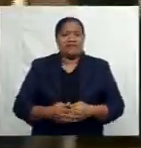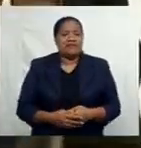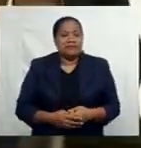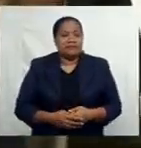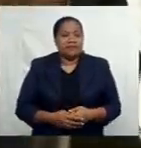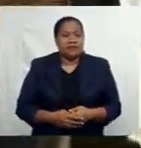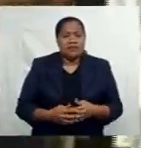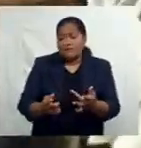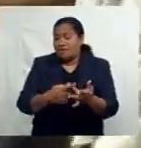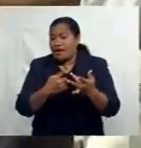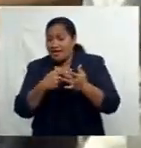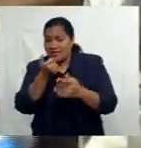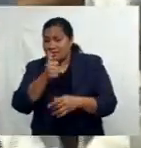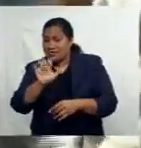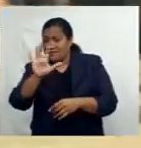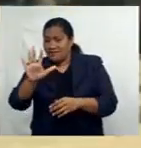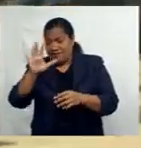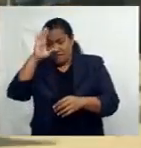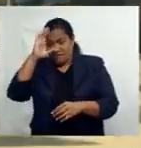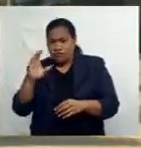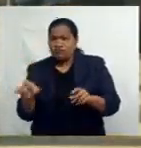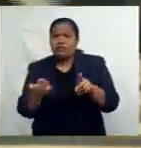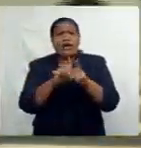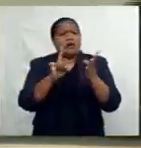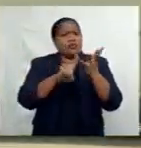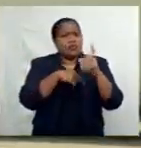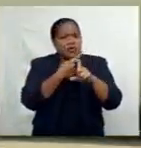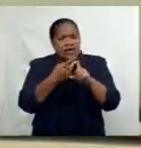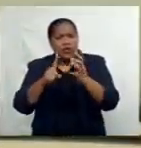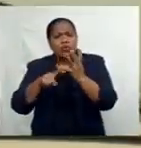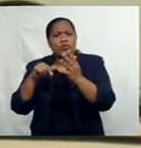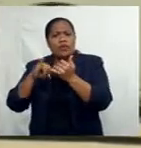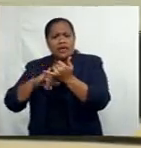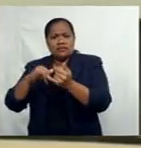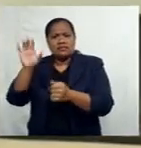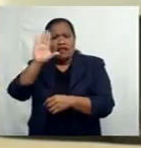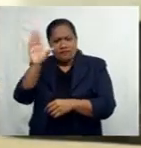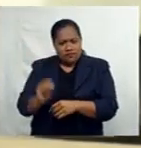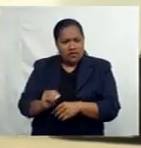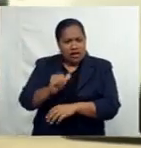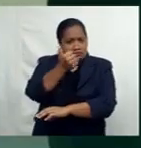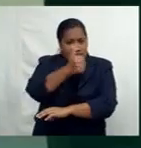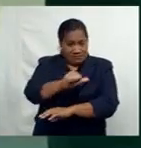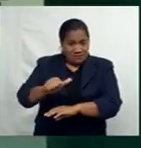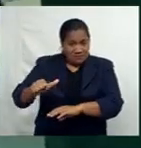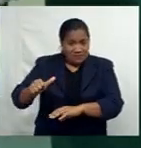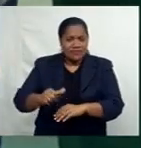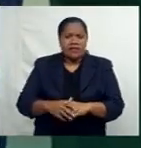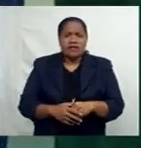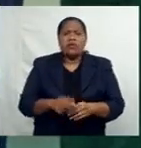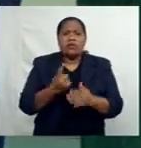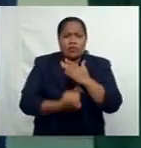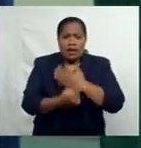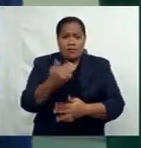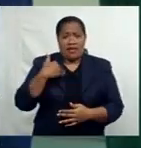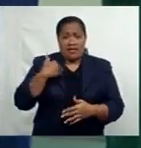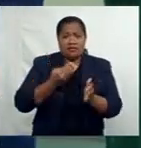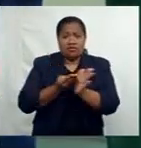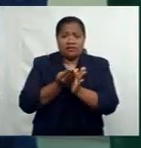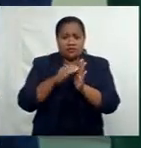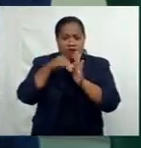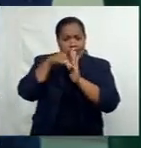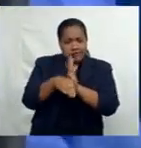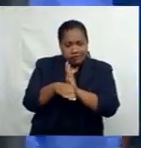65 other countries, including the UK and the US, as well as Africa and Asia, crippling health services in a new wave of